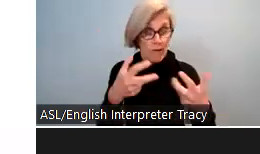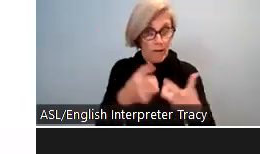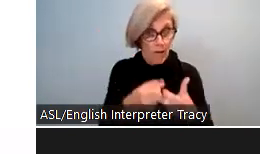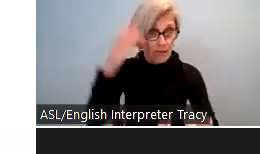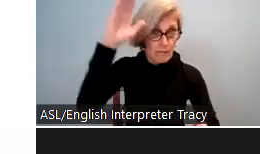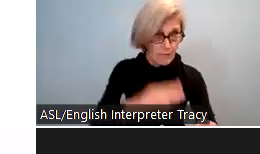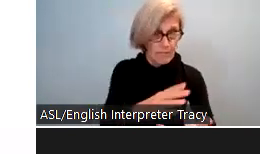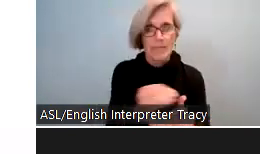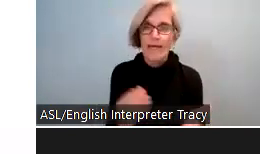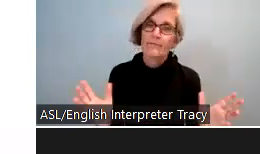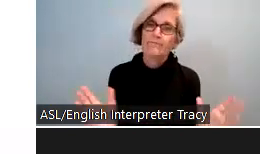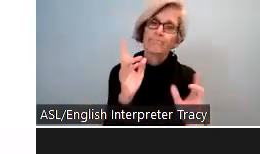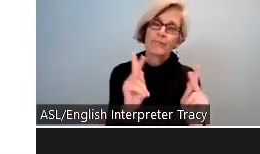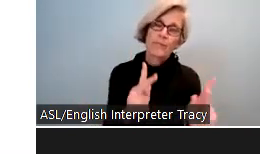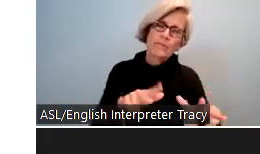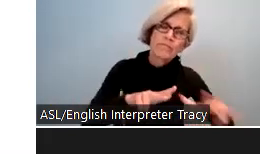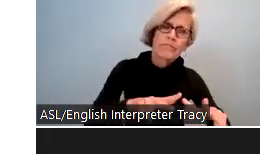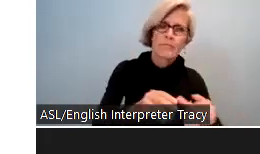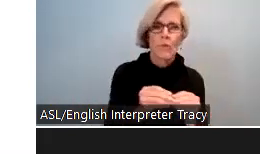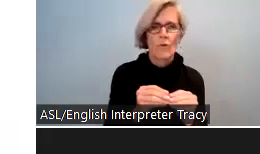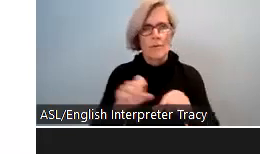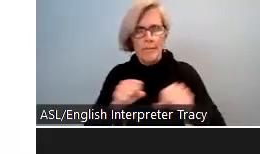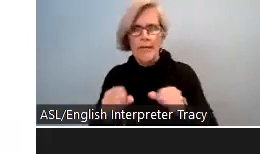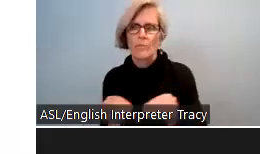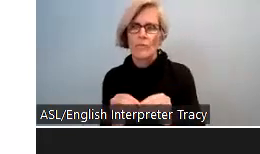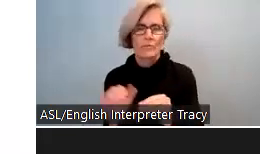more. Next slide, please.